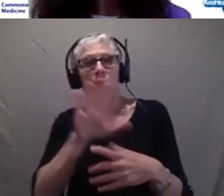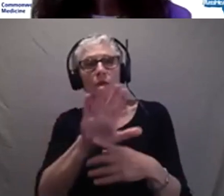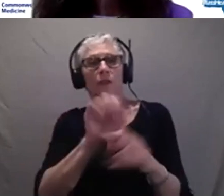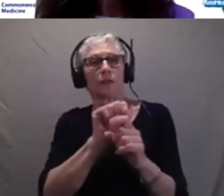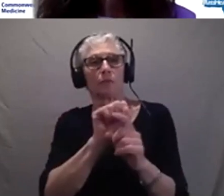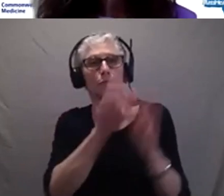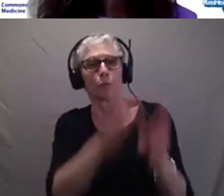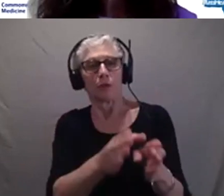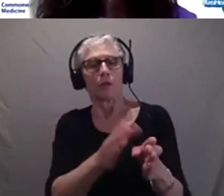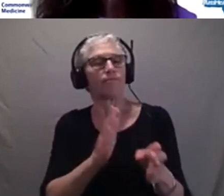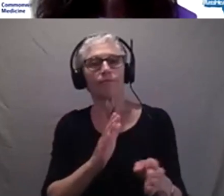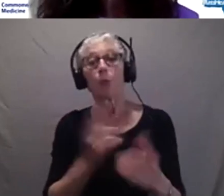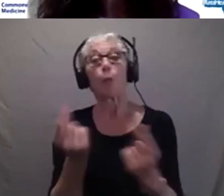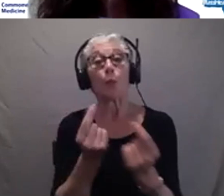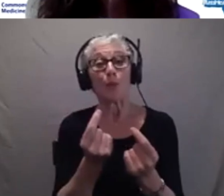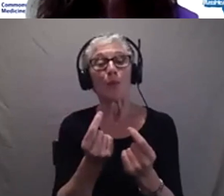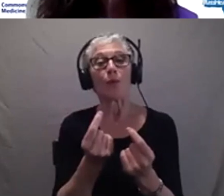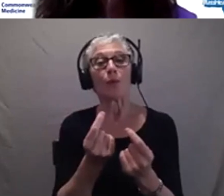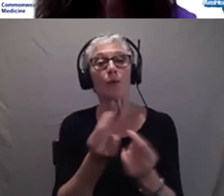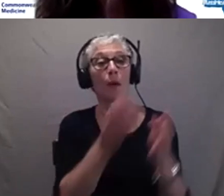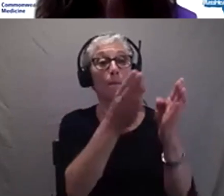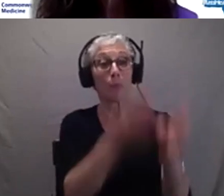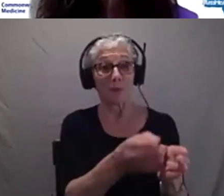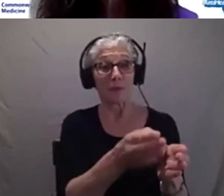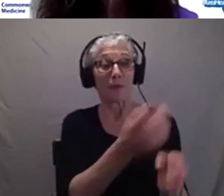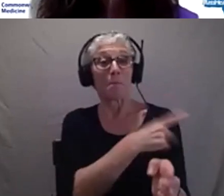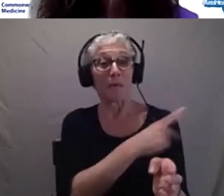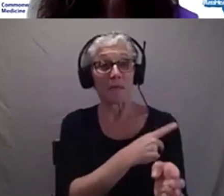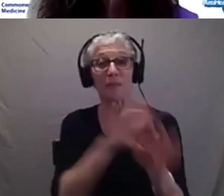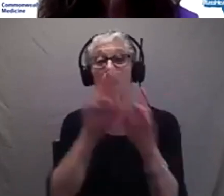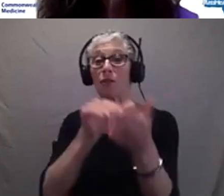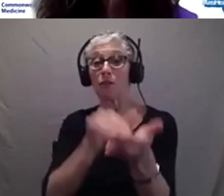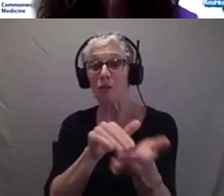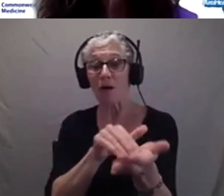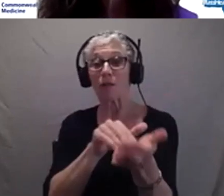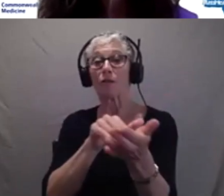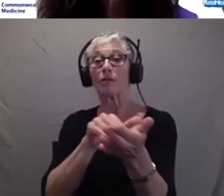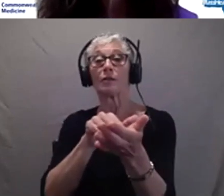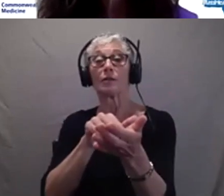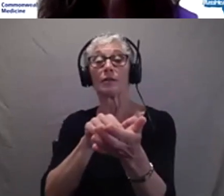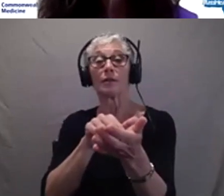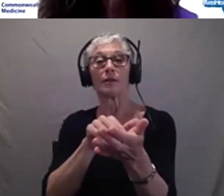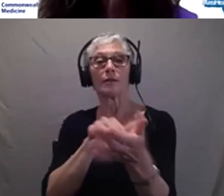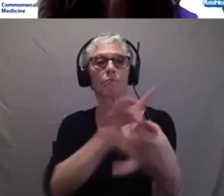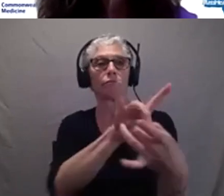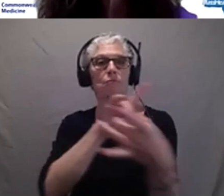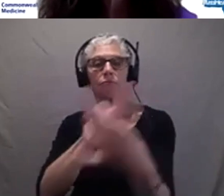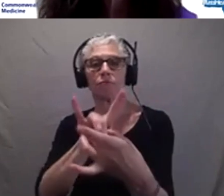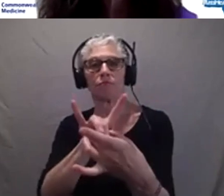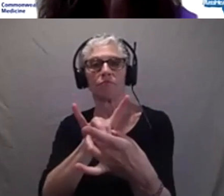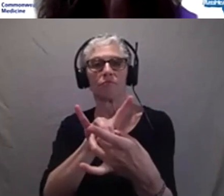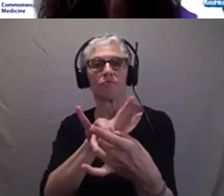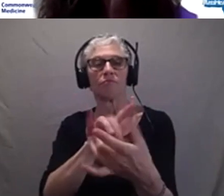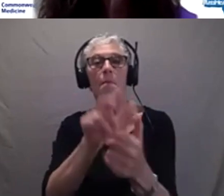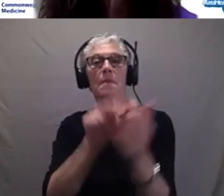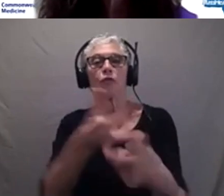helps build trust between the patient, their family, and their physicians or care team. It improves compliance with